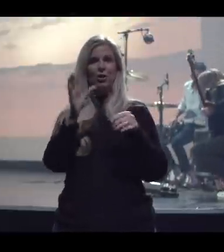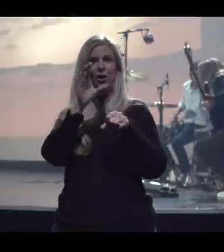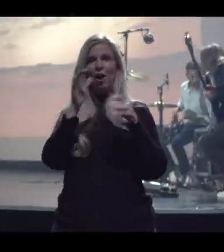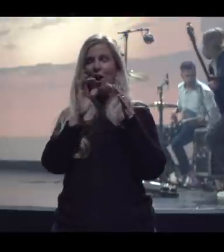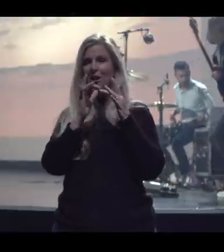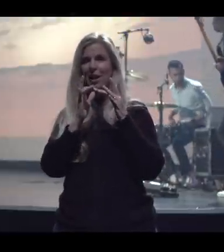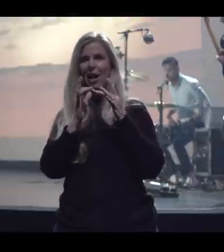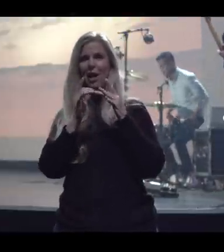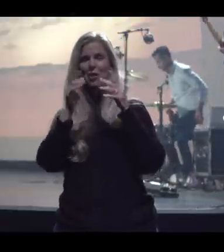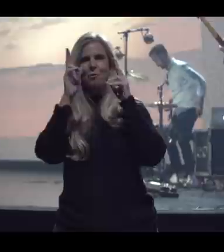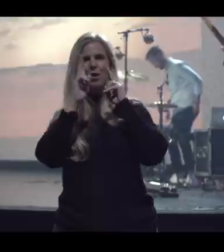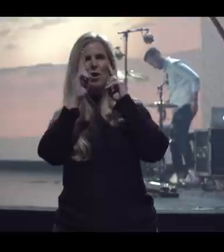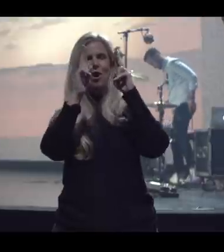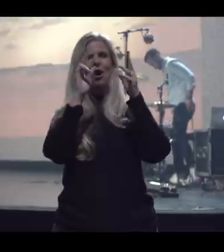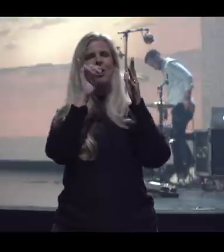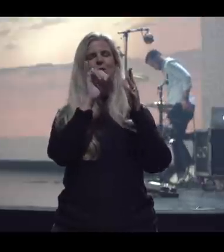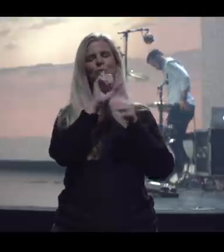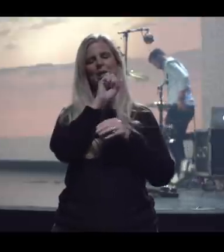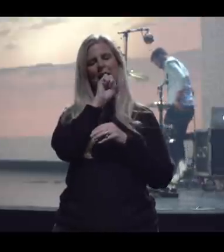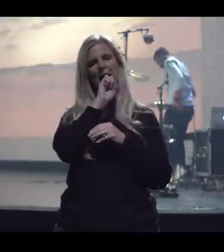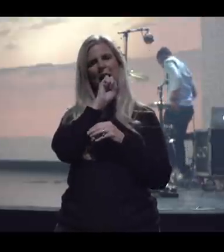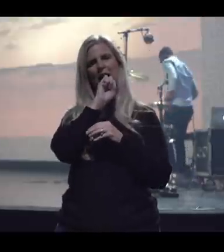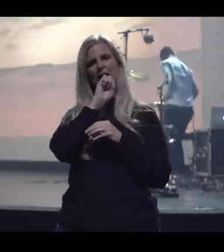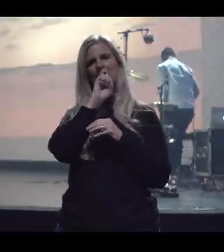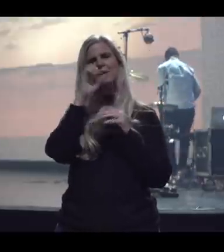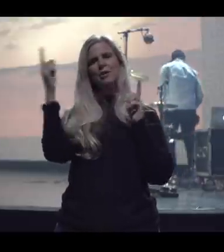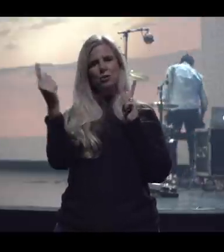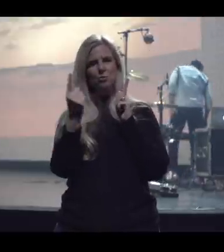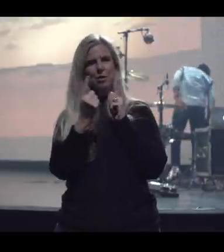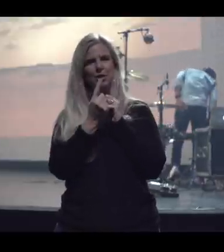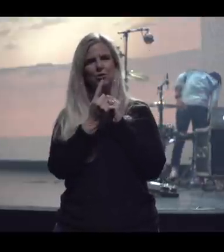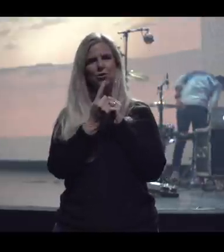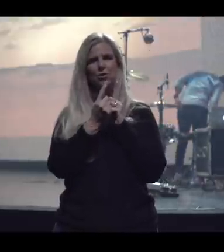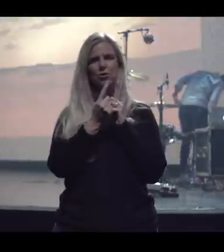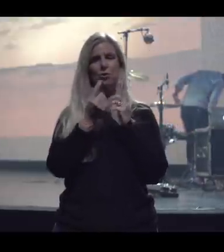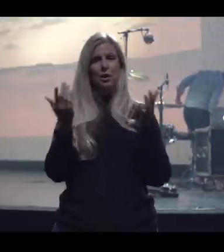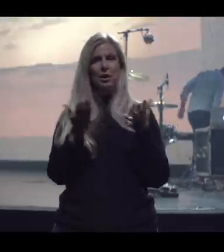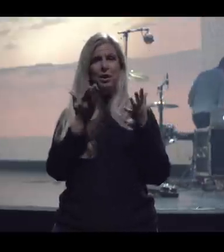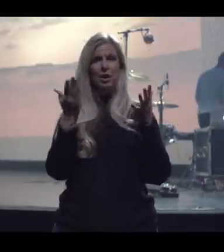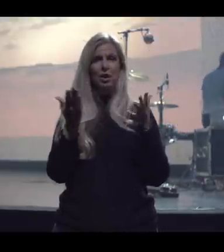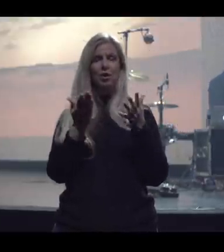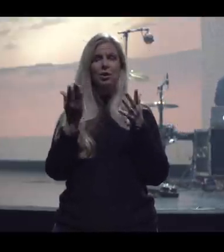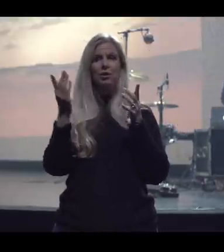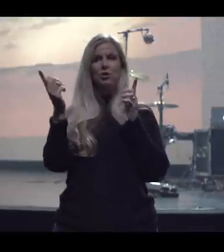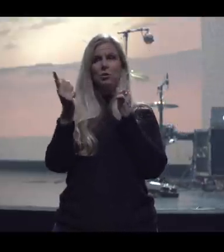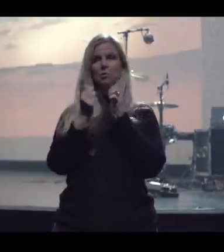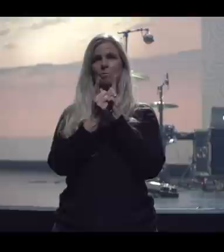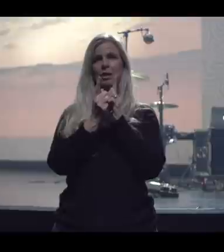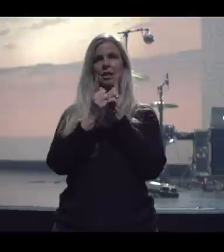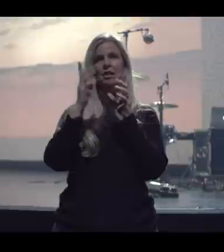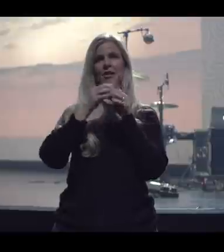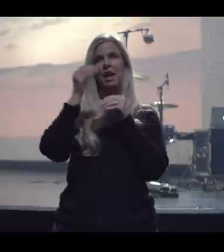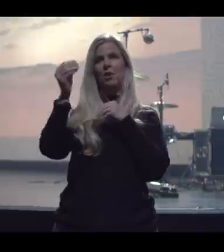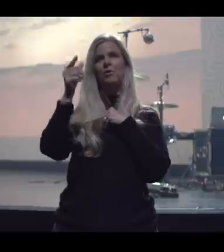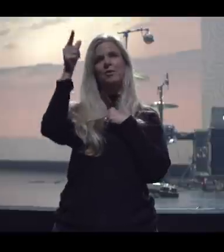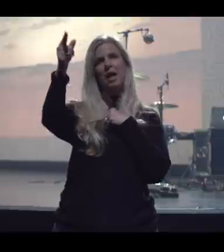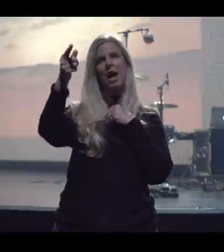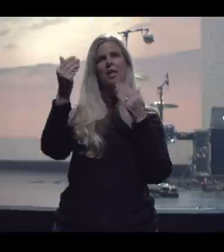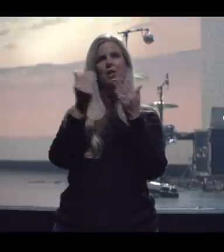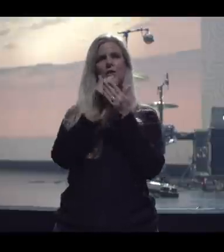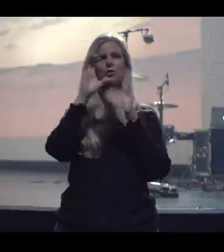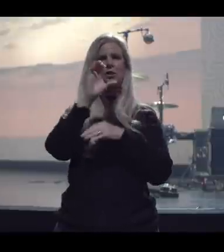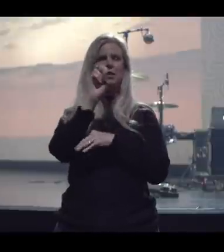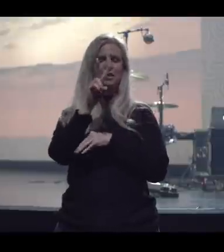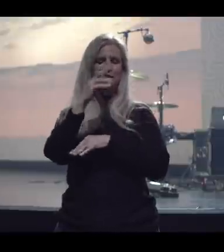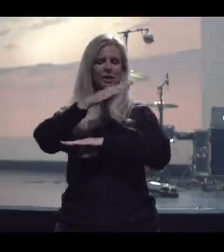We're honored. We'd love to connect with you on campus. You can find us right after the service at the new to CCV tables located out in